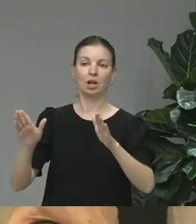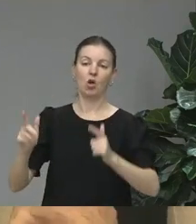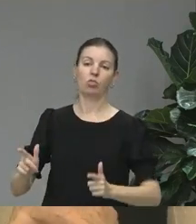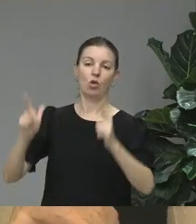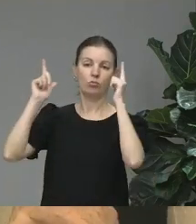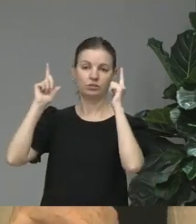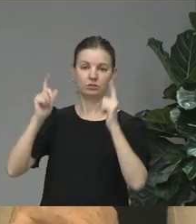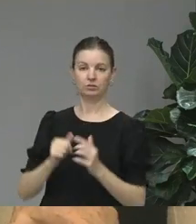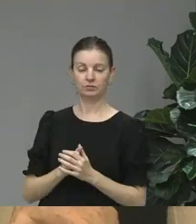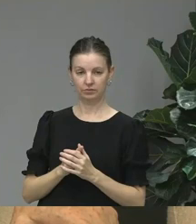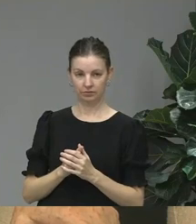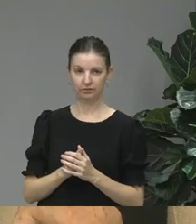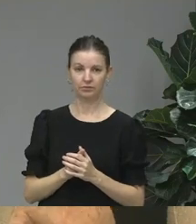these